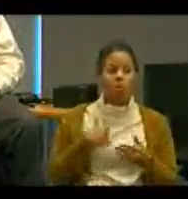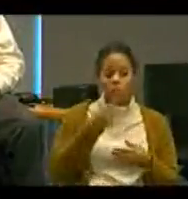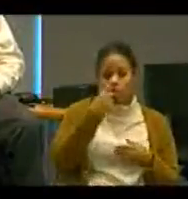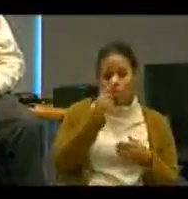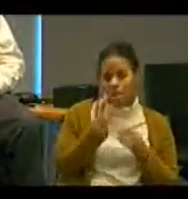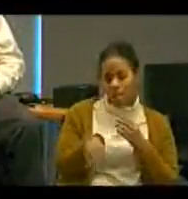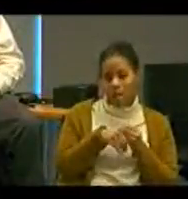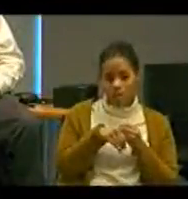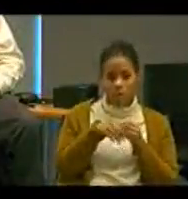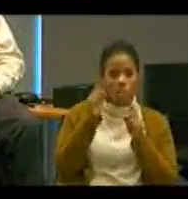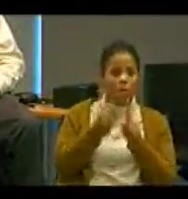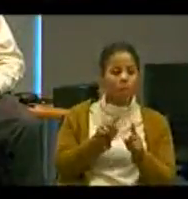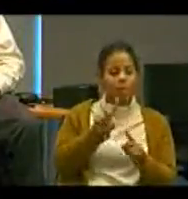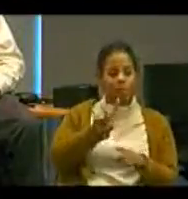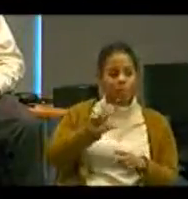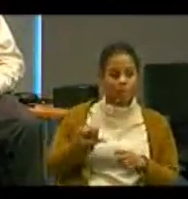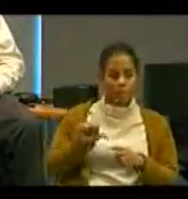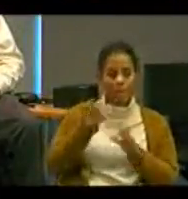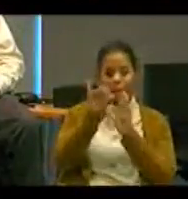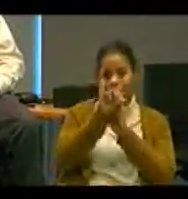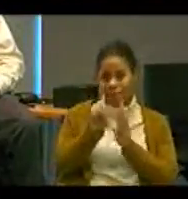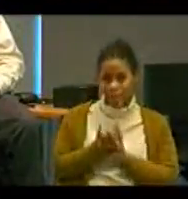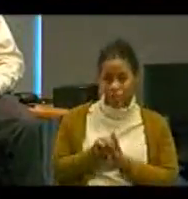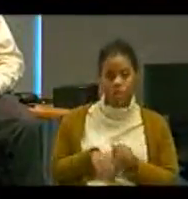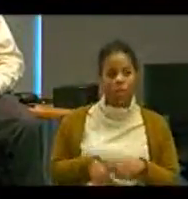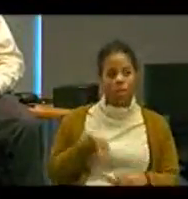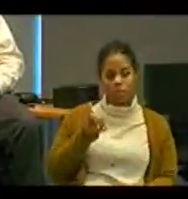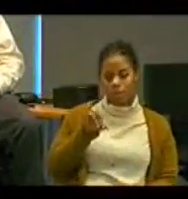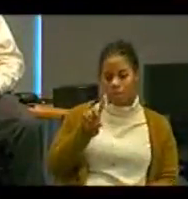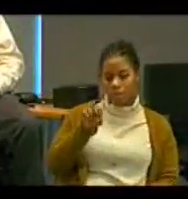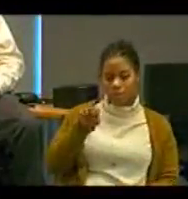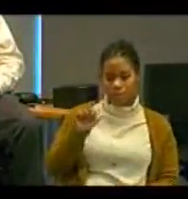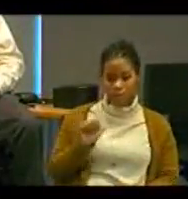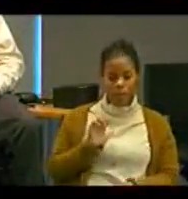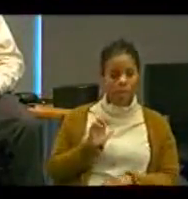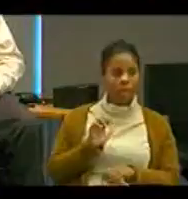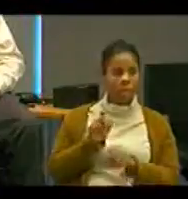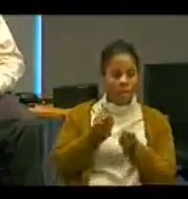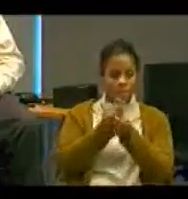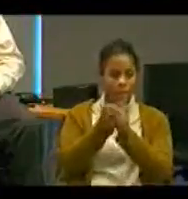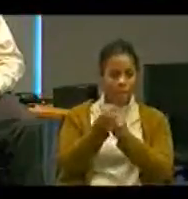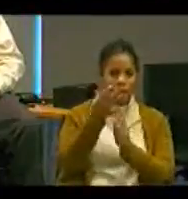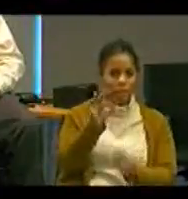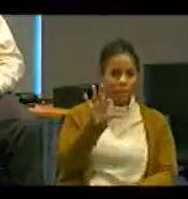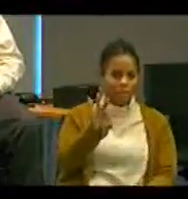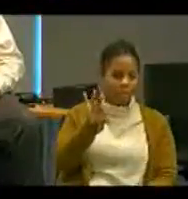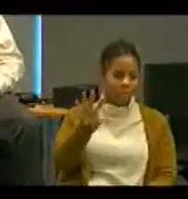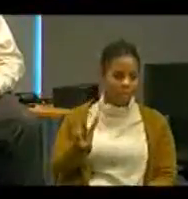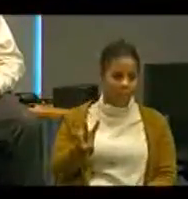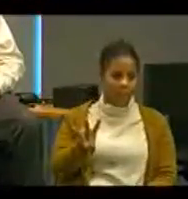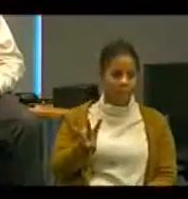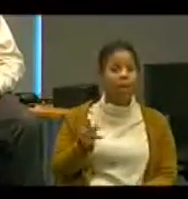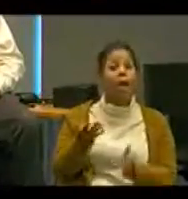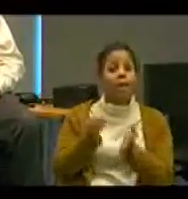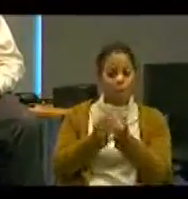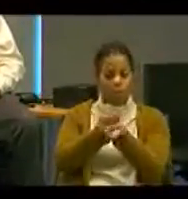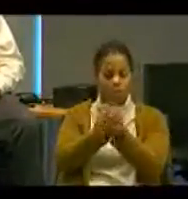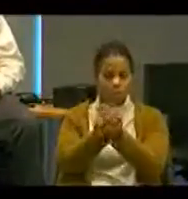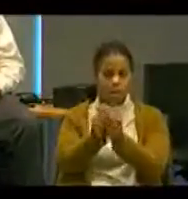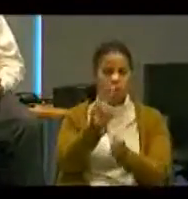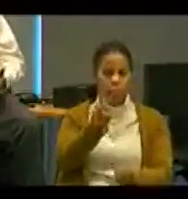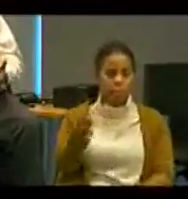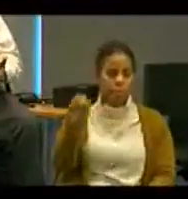disability identification. IDEA was amended in 1997, again in 2004. The focus was on